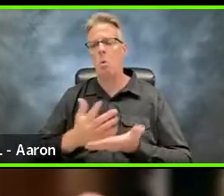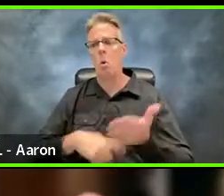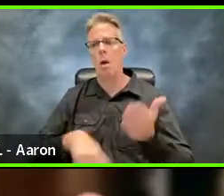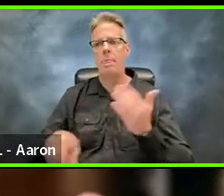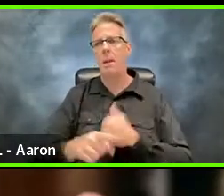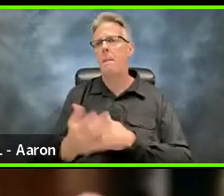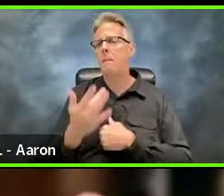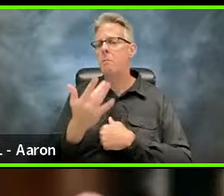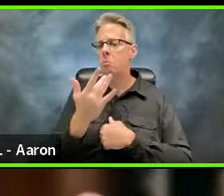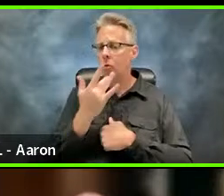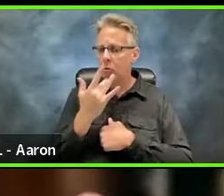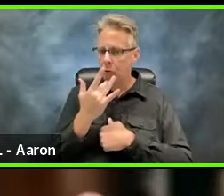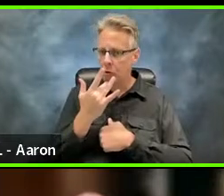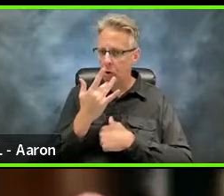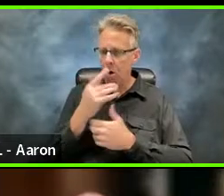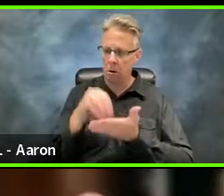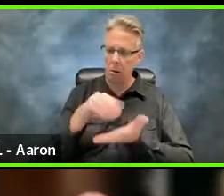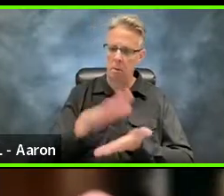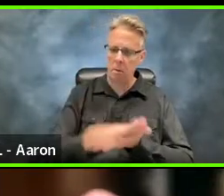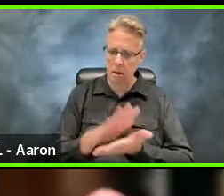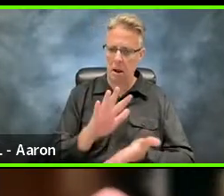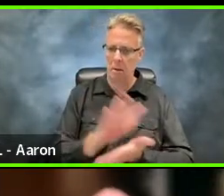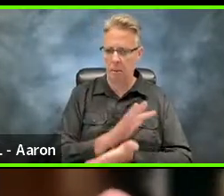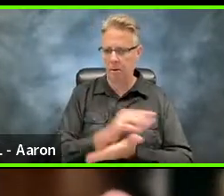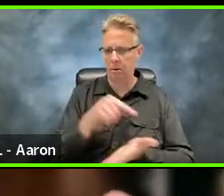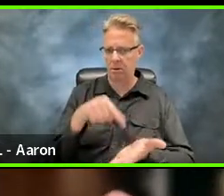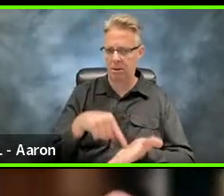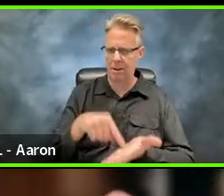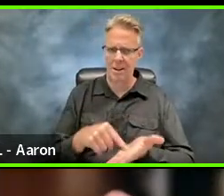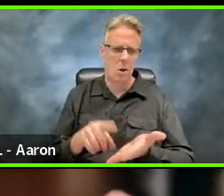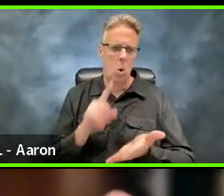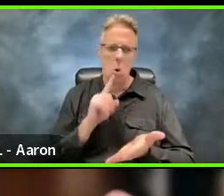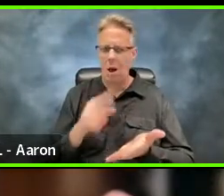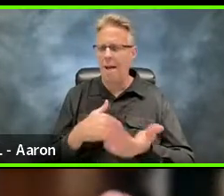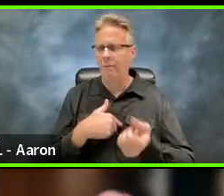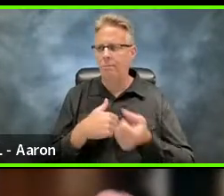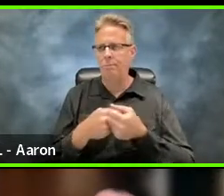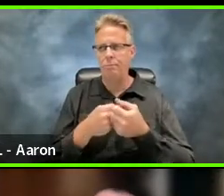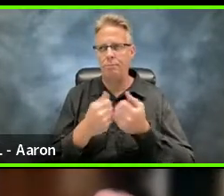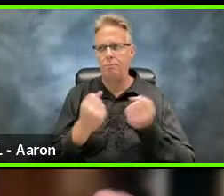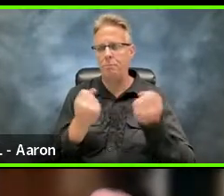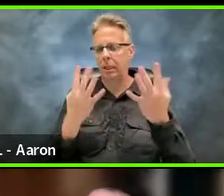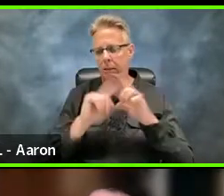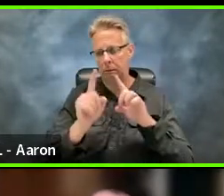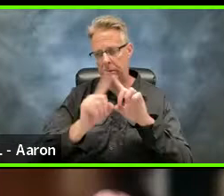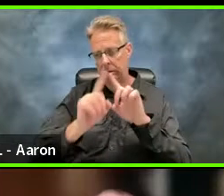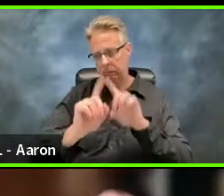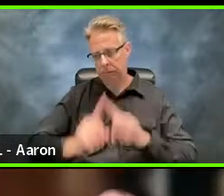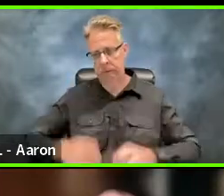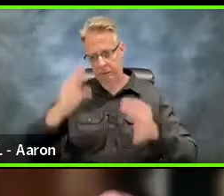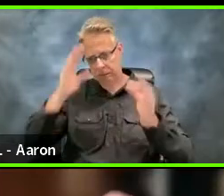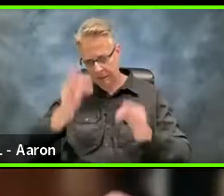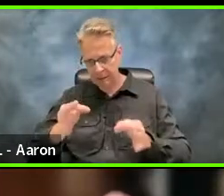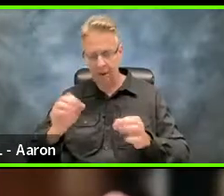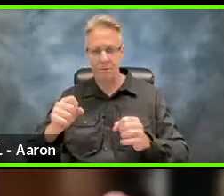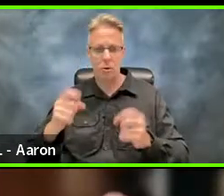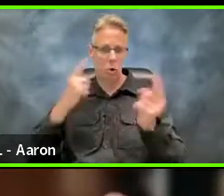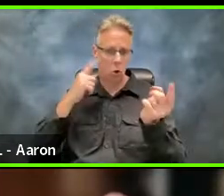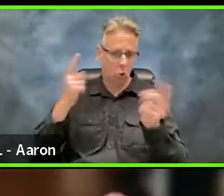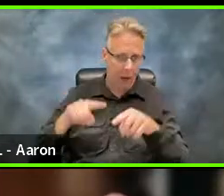be down on paper. There's a million different decisions that have to be agreed upon